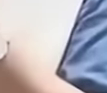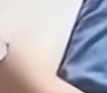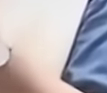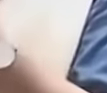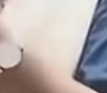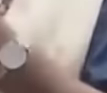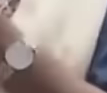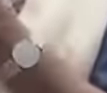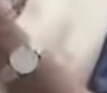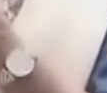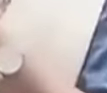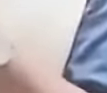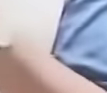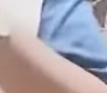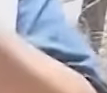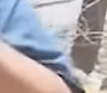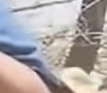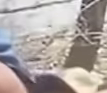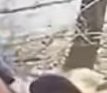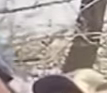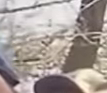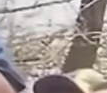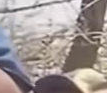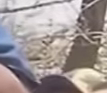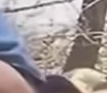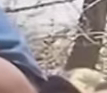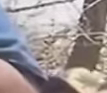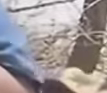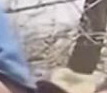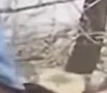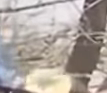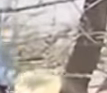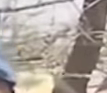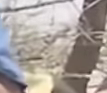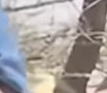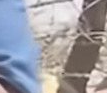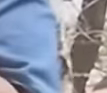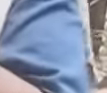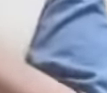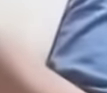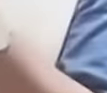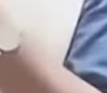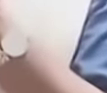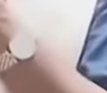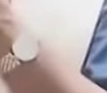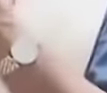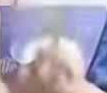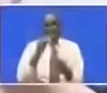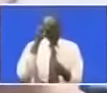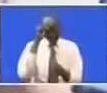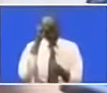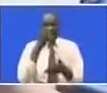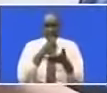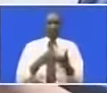We paid 53 billion outstanding loan on behalf of Serikali Mukate